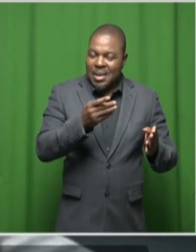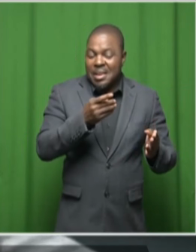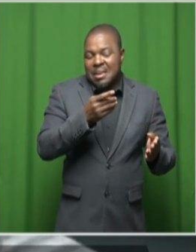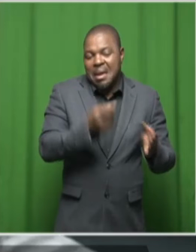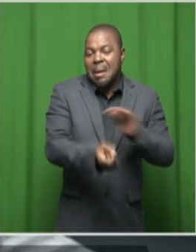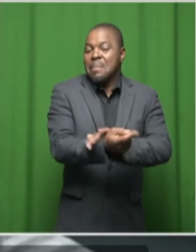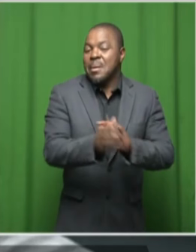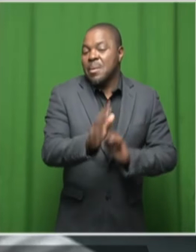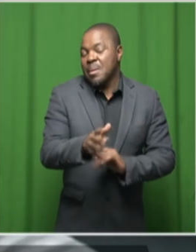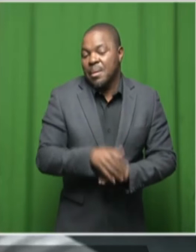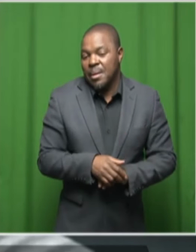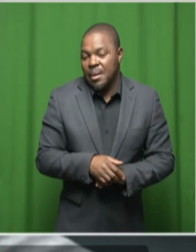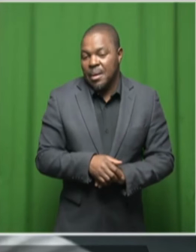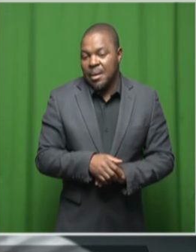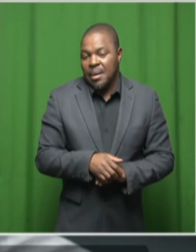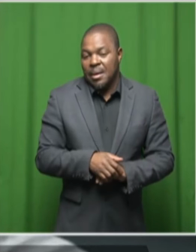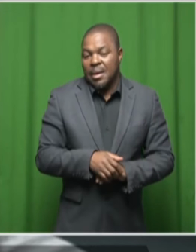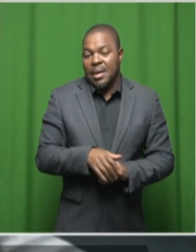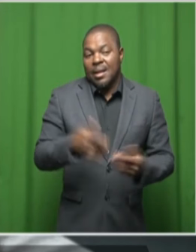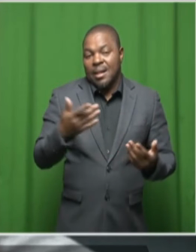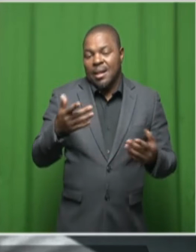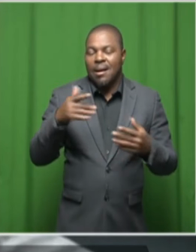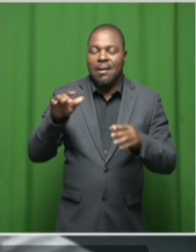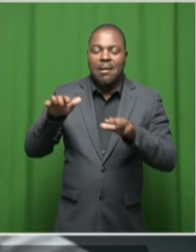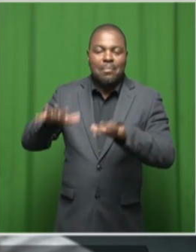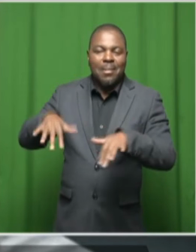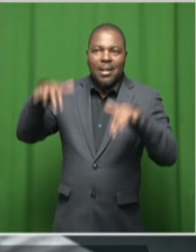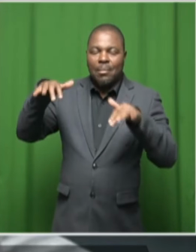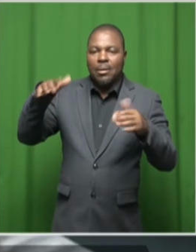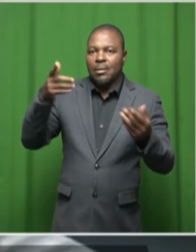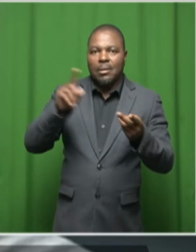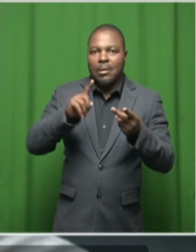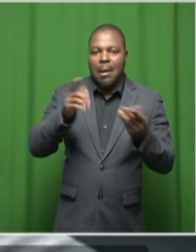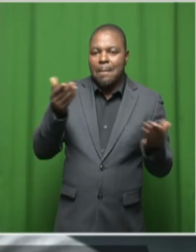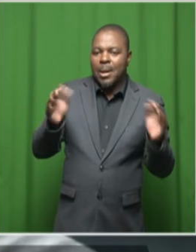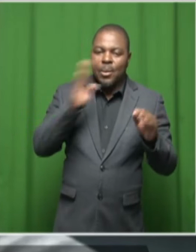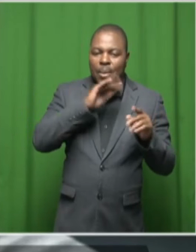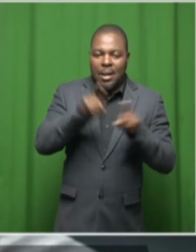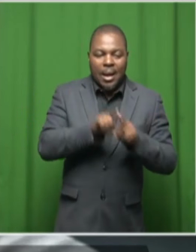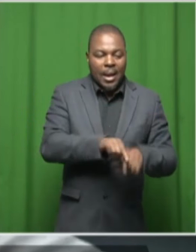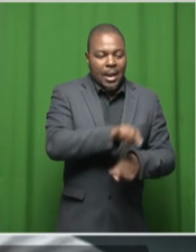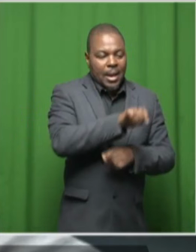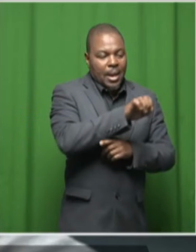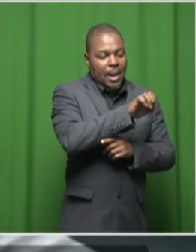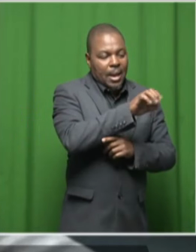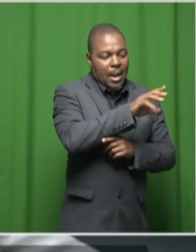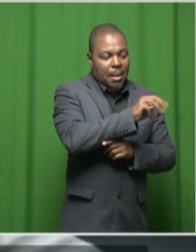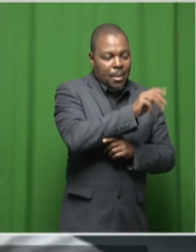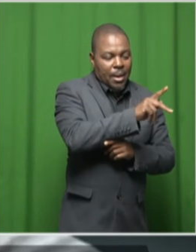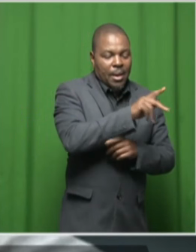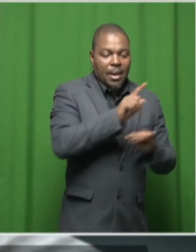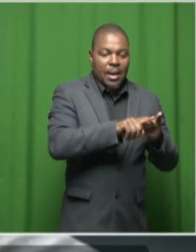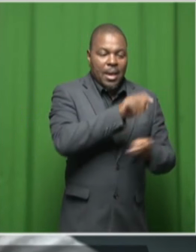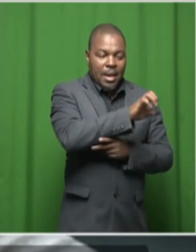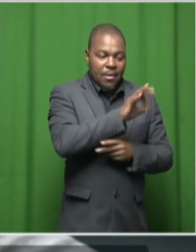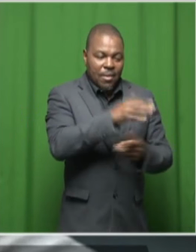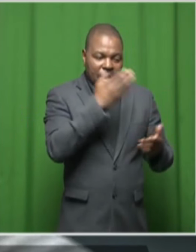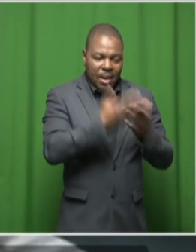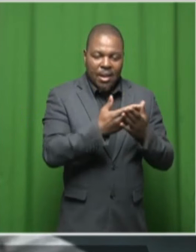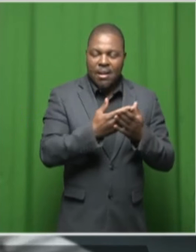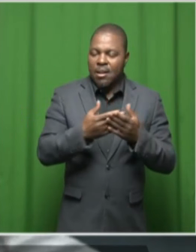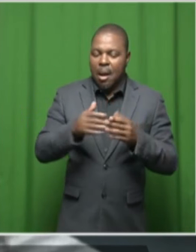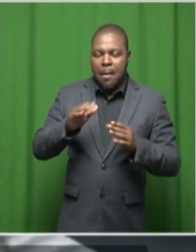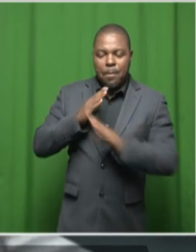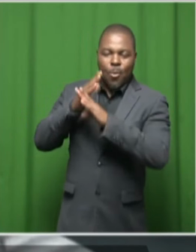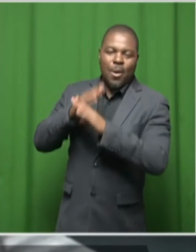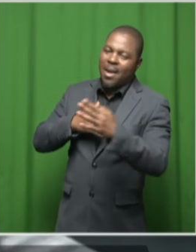either a kind of hung parliament wherein the EFF and the MK block any and everything coming out of whatever coalition there